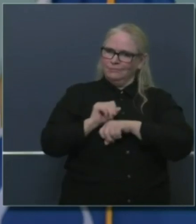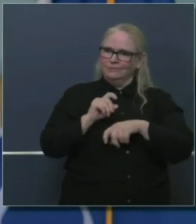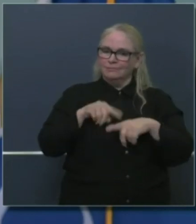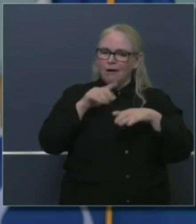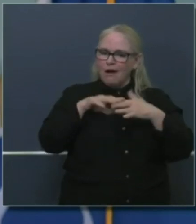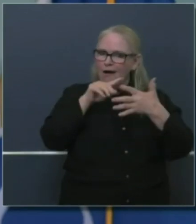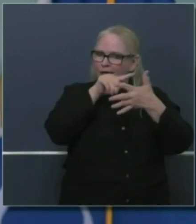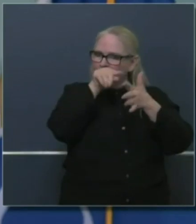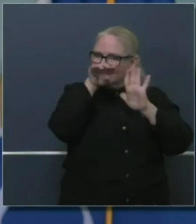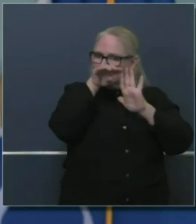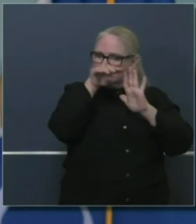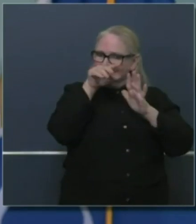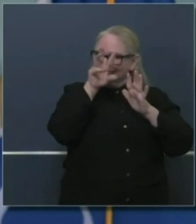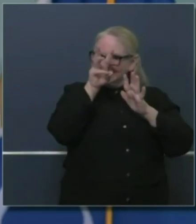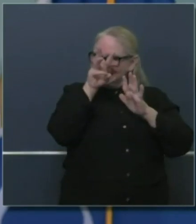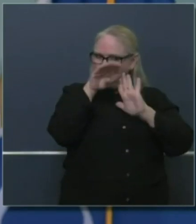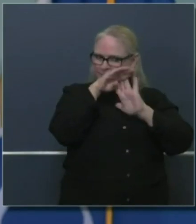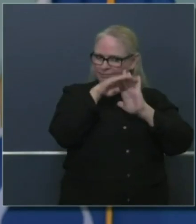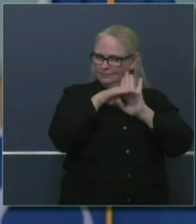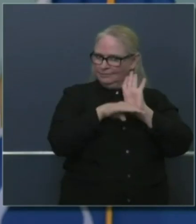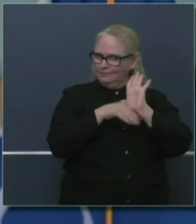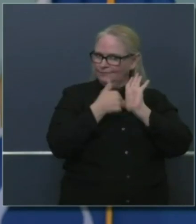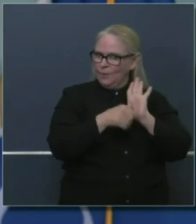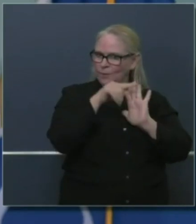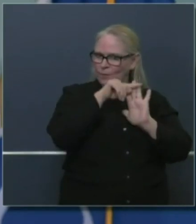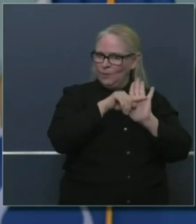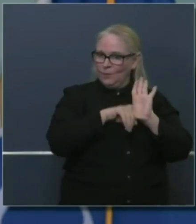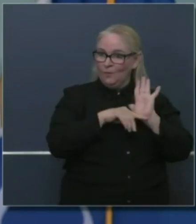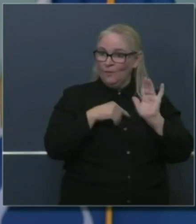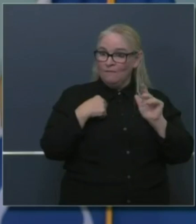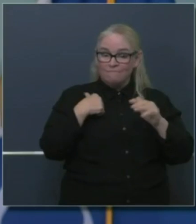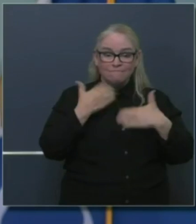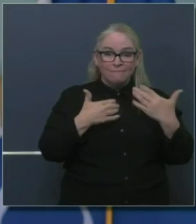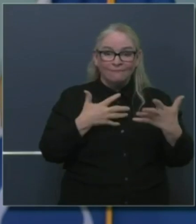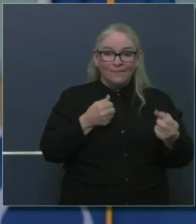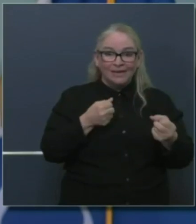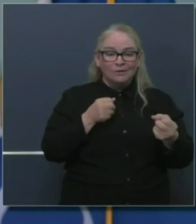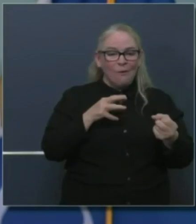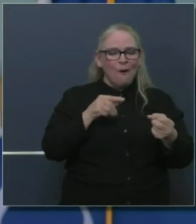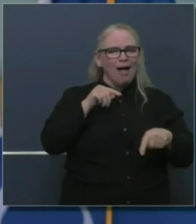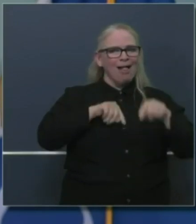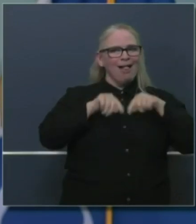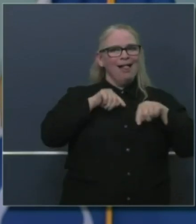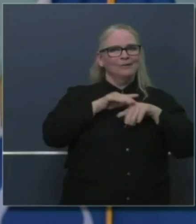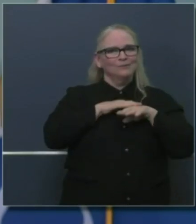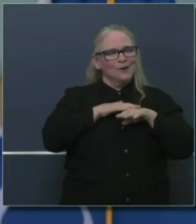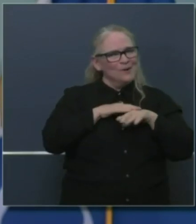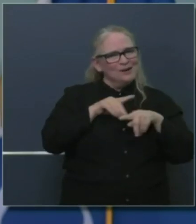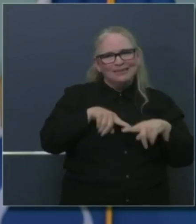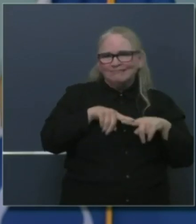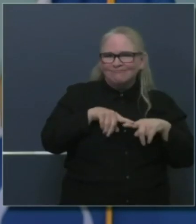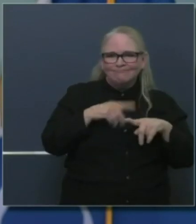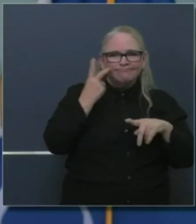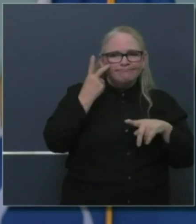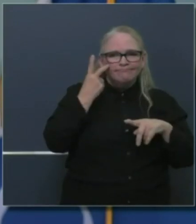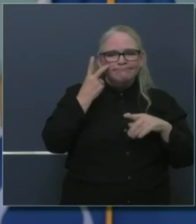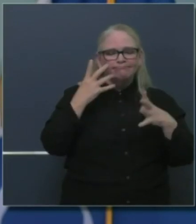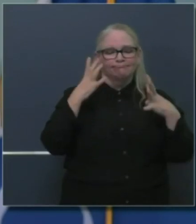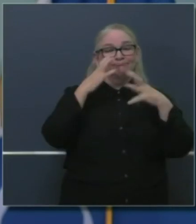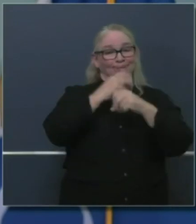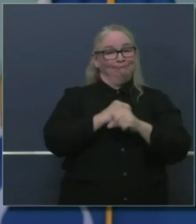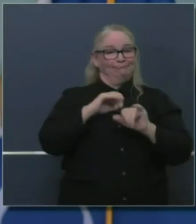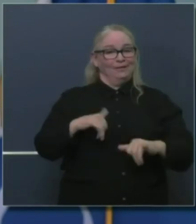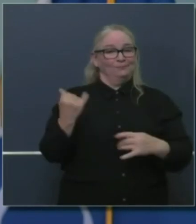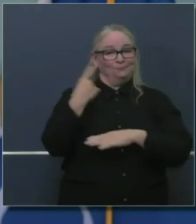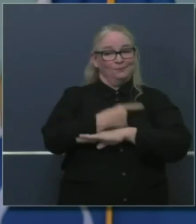determine as quickly as we move into the next, or how quickly we move into those next phases. So that's broad strokes what we wanted to offer